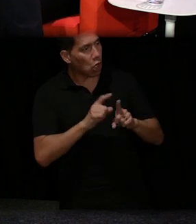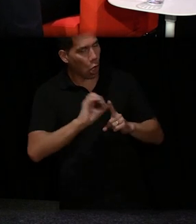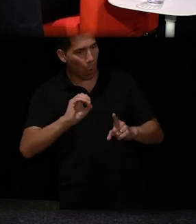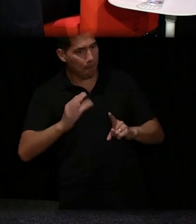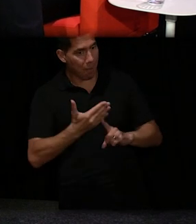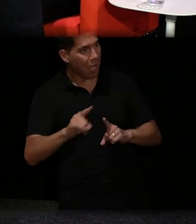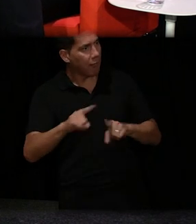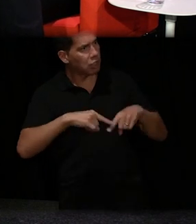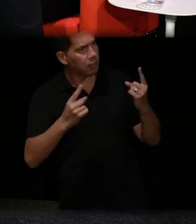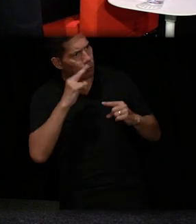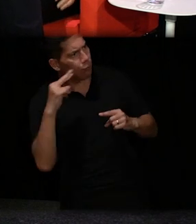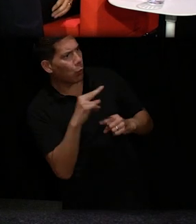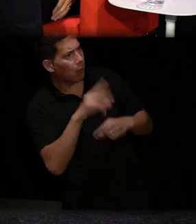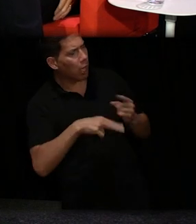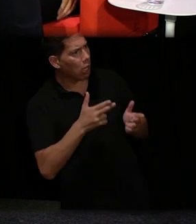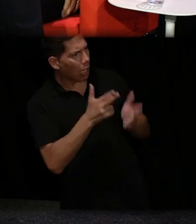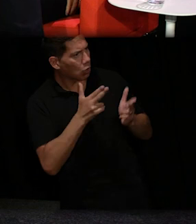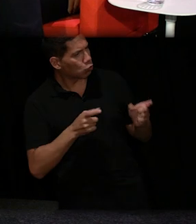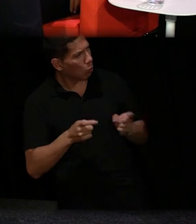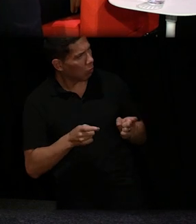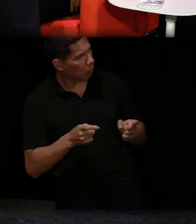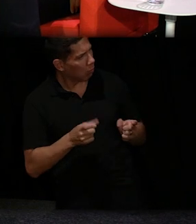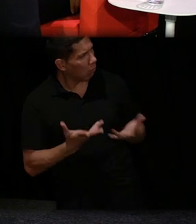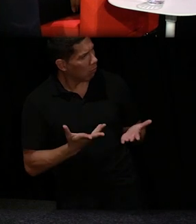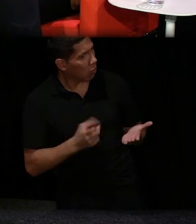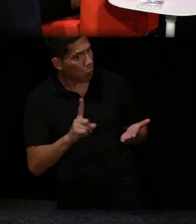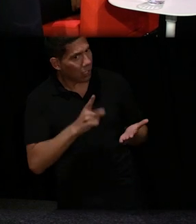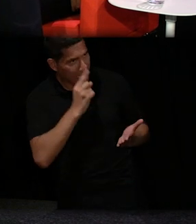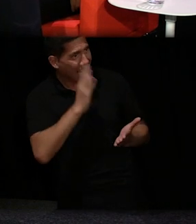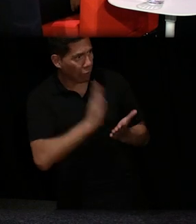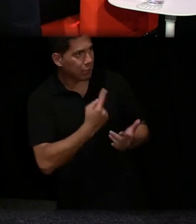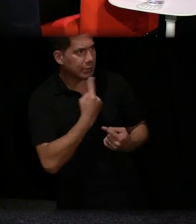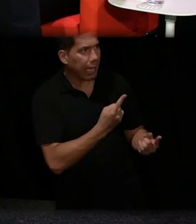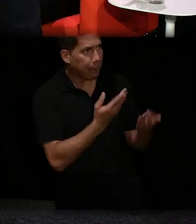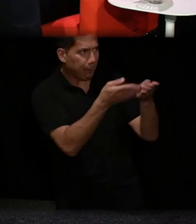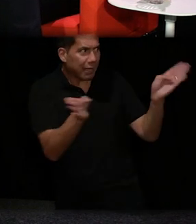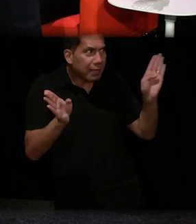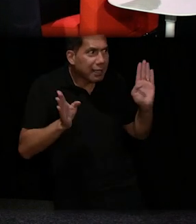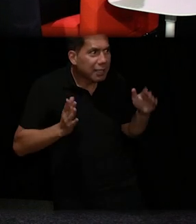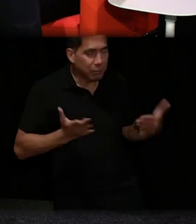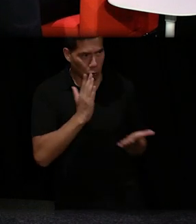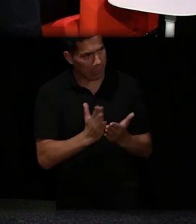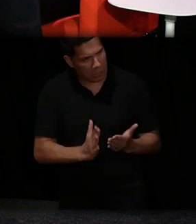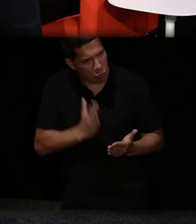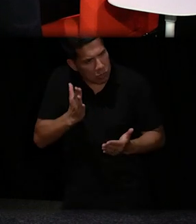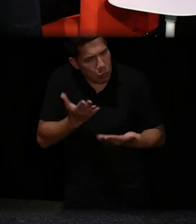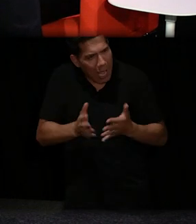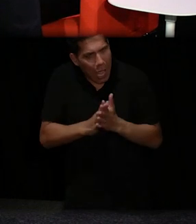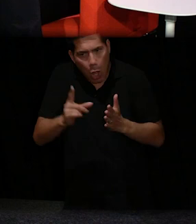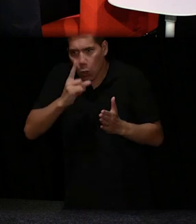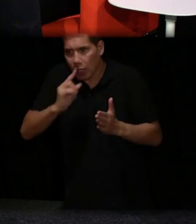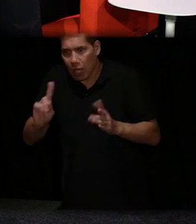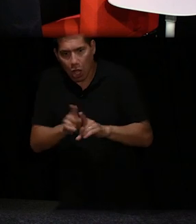gun control than what he was actually able to say publicly. And I'd just be interested in how you can reconcile what you would